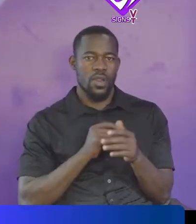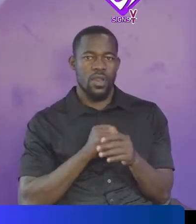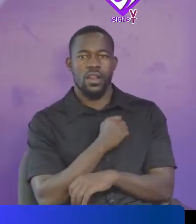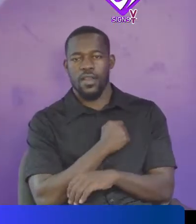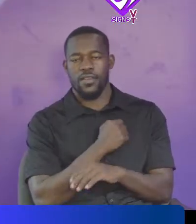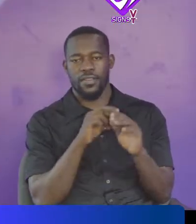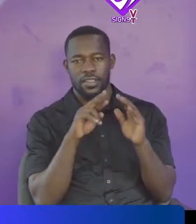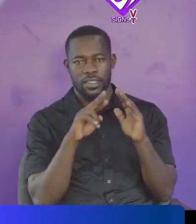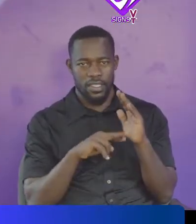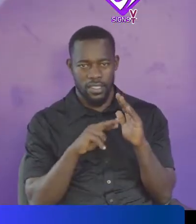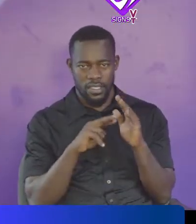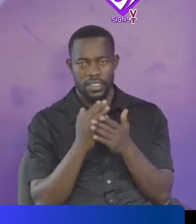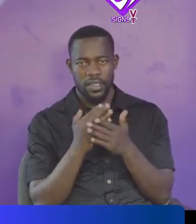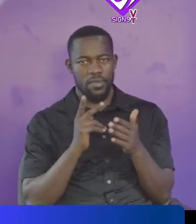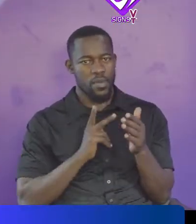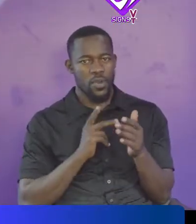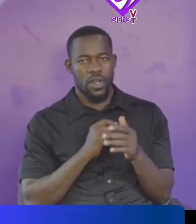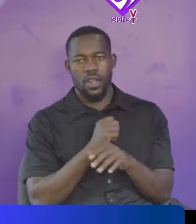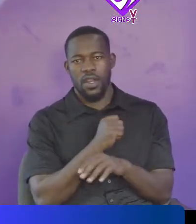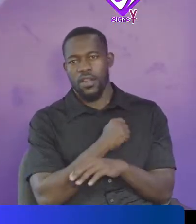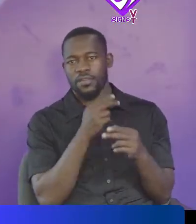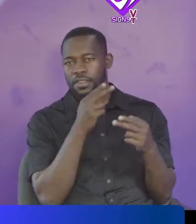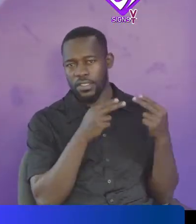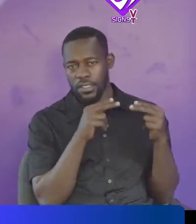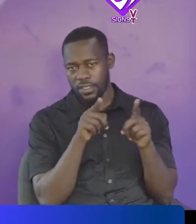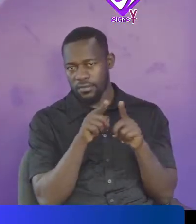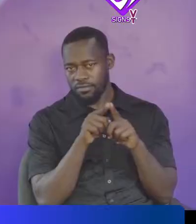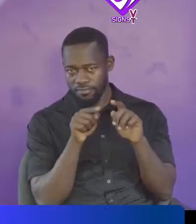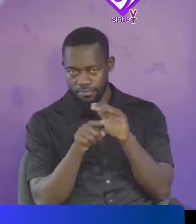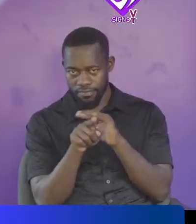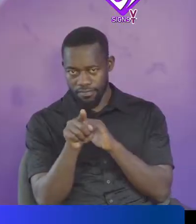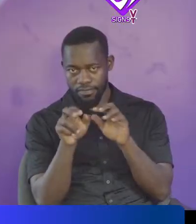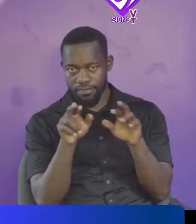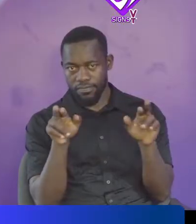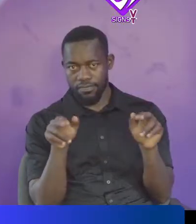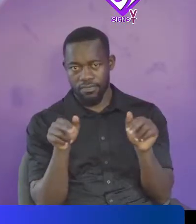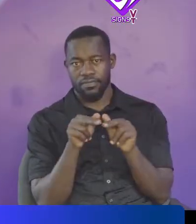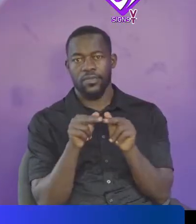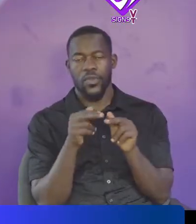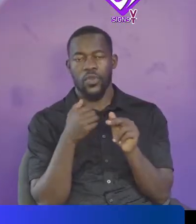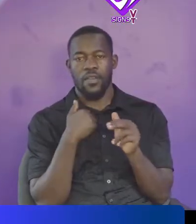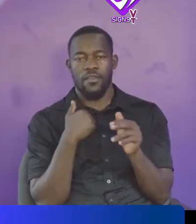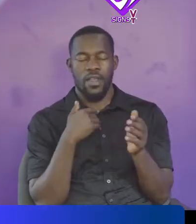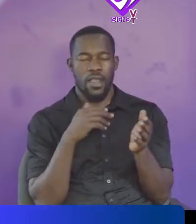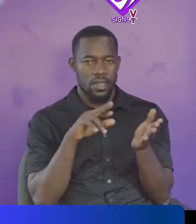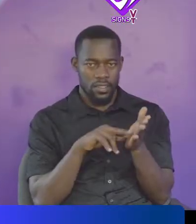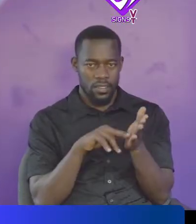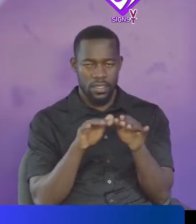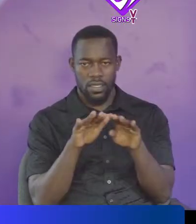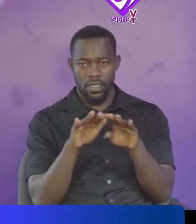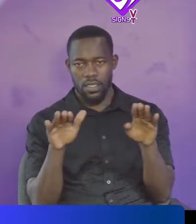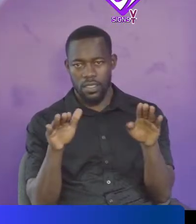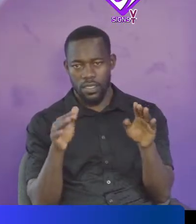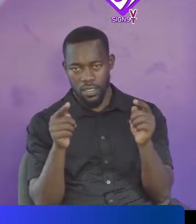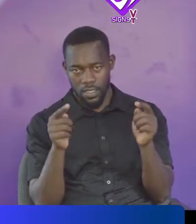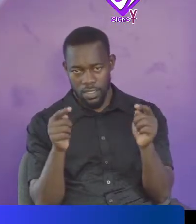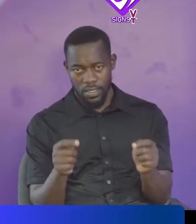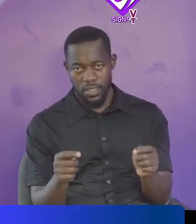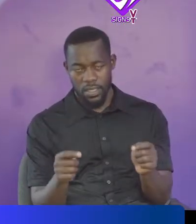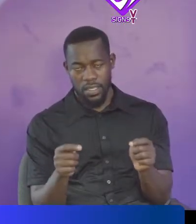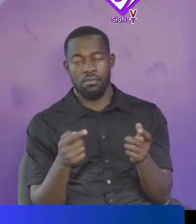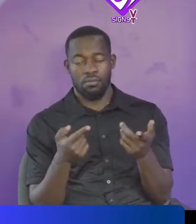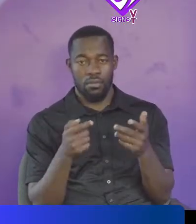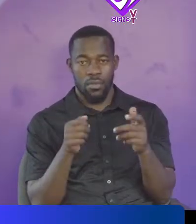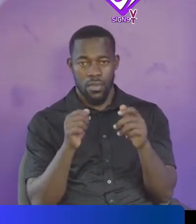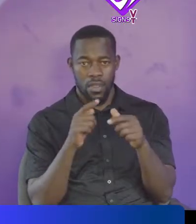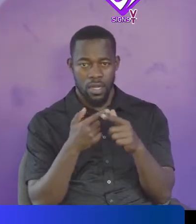love history. They also walk in there. So there's a registration that happens. Then they can be able to access